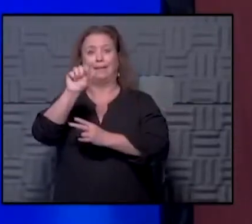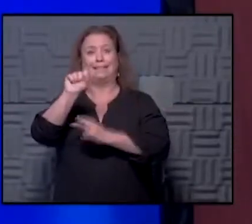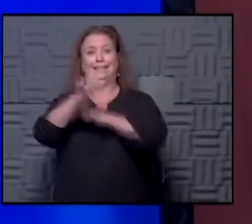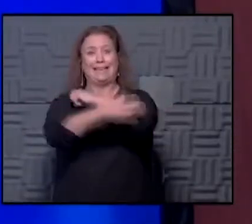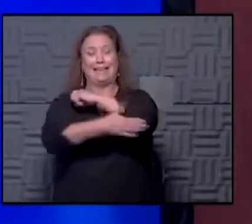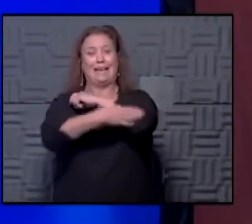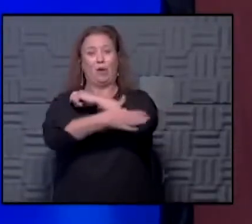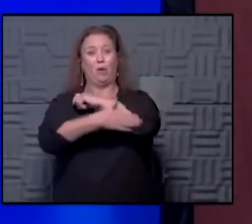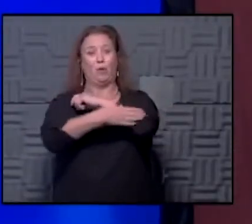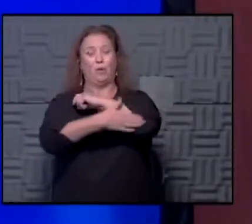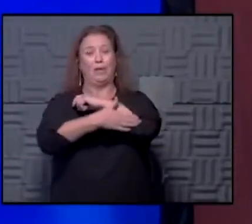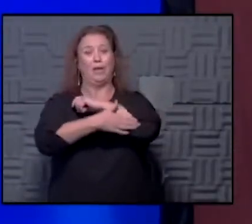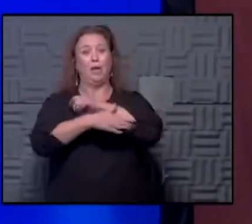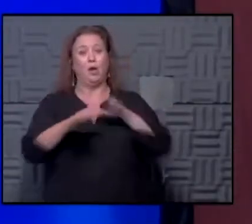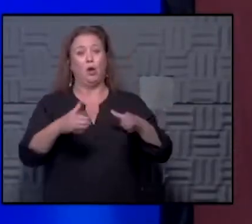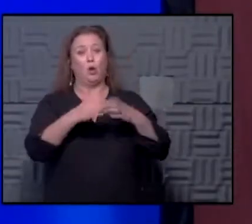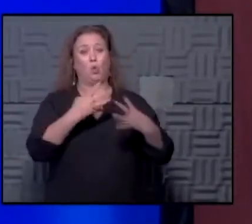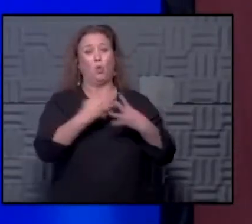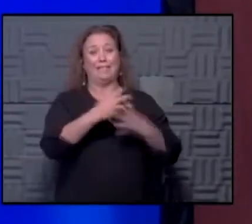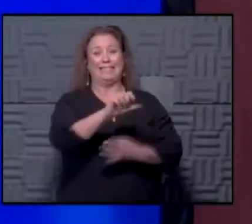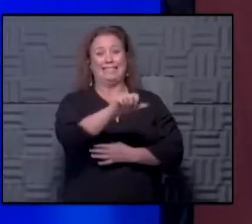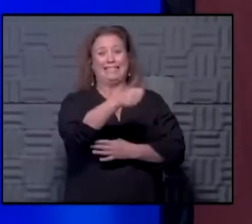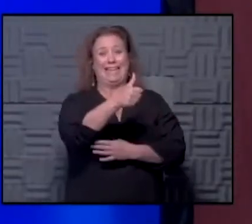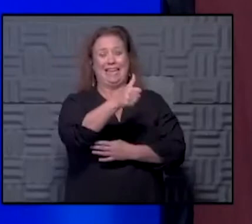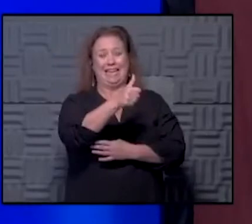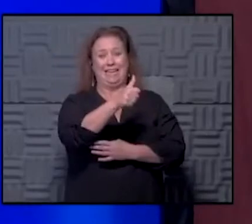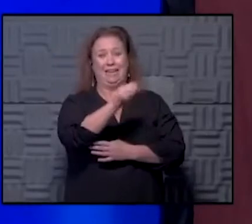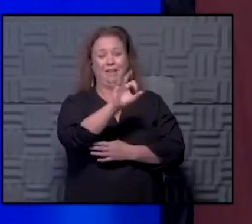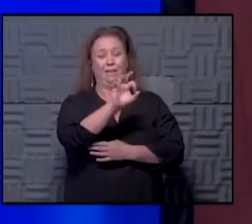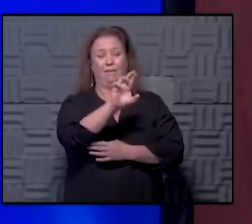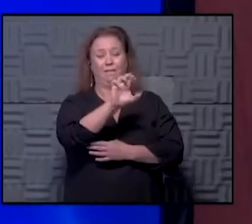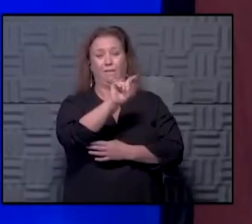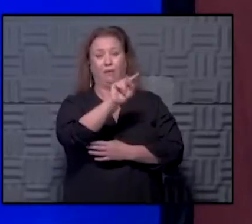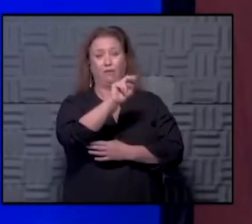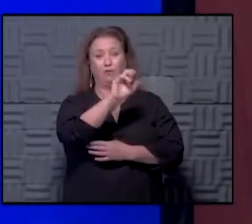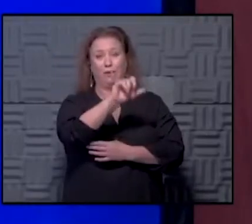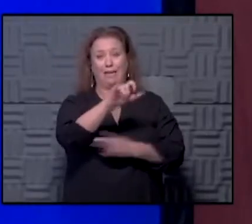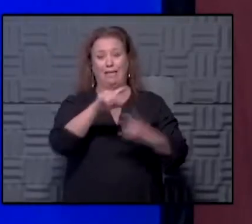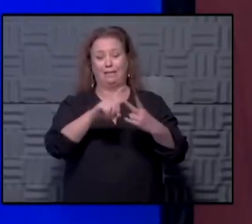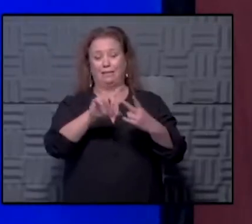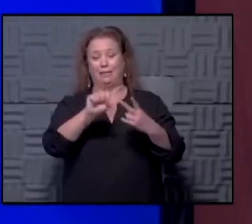10 fraternities and sororities over in Lawrence. Yeah. Why is that?